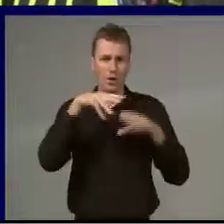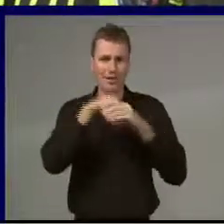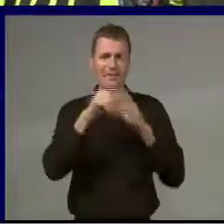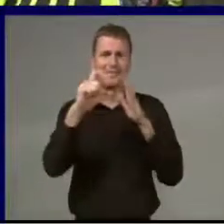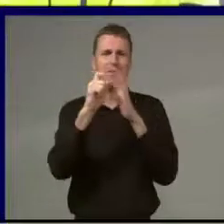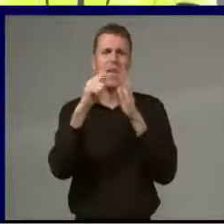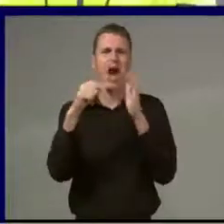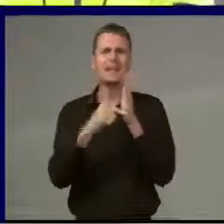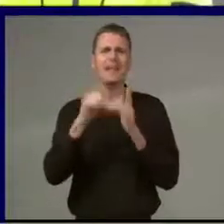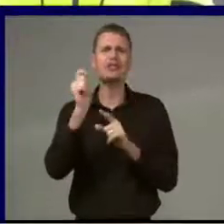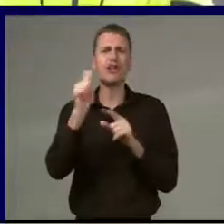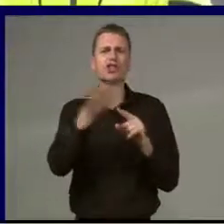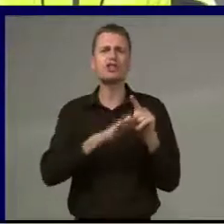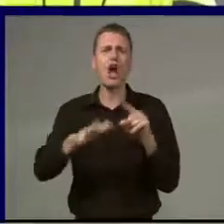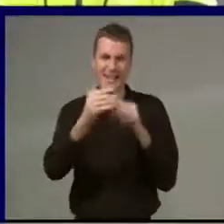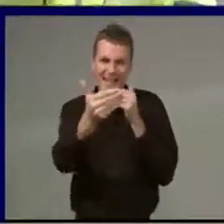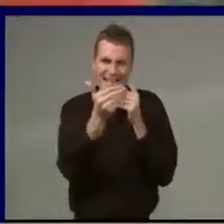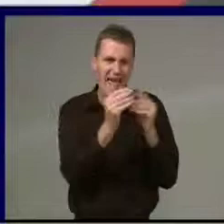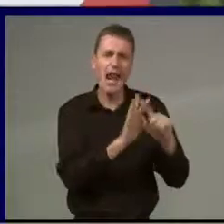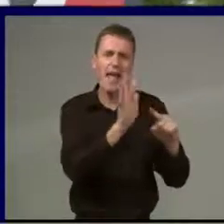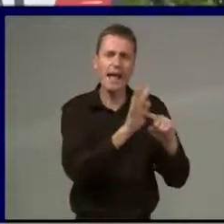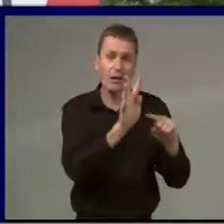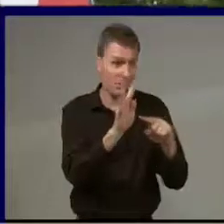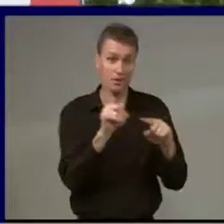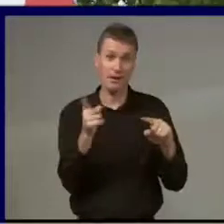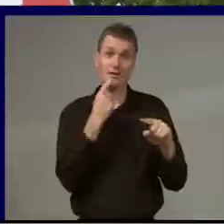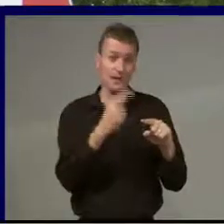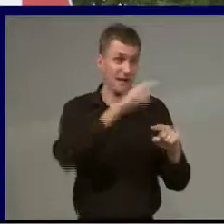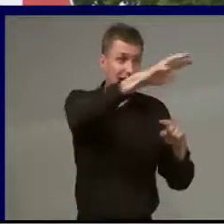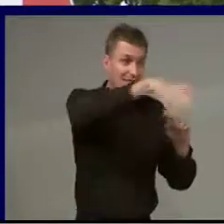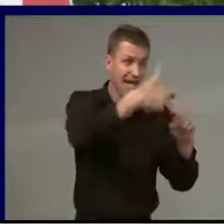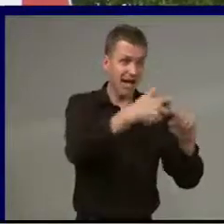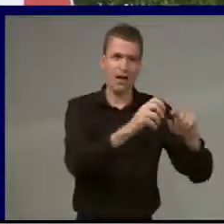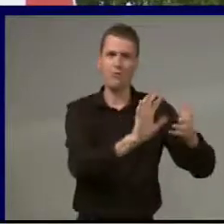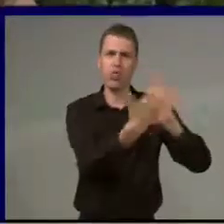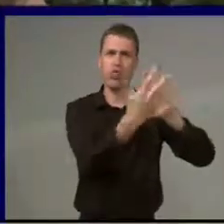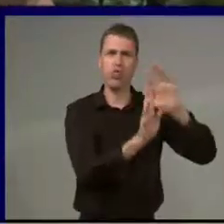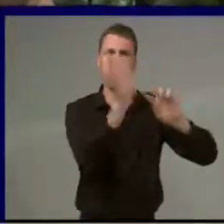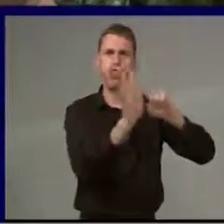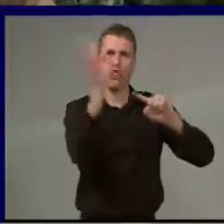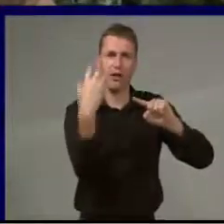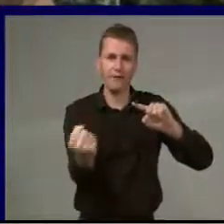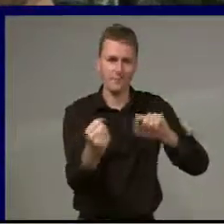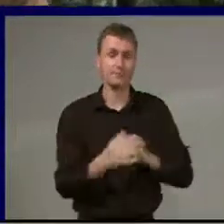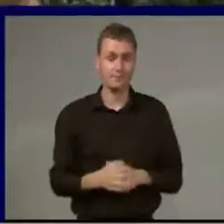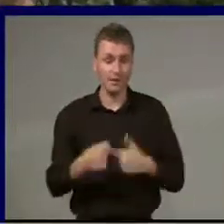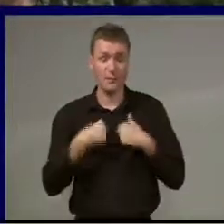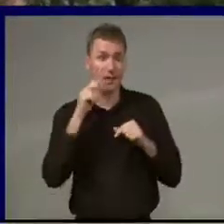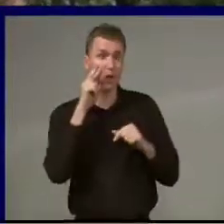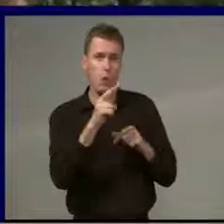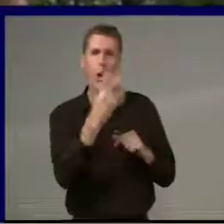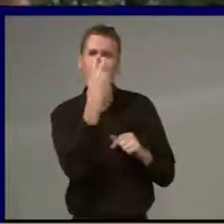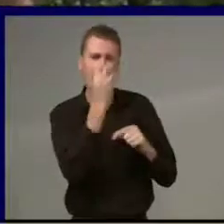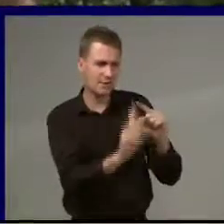the leak. He says a gas pipe was ruptured by a digger during roadworks on Morehouse Avenue. I just saw the gas coming